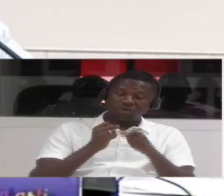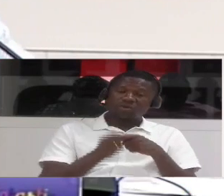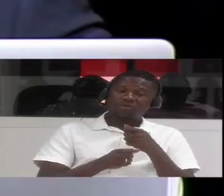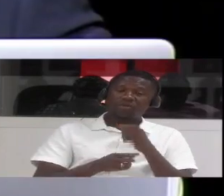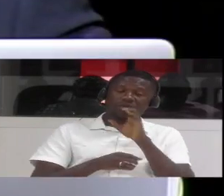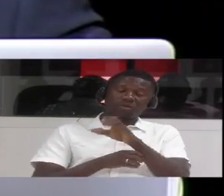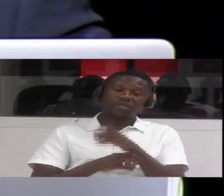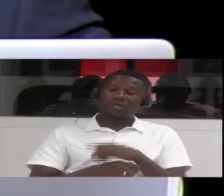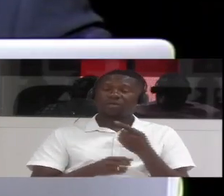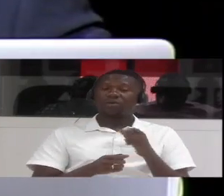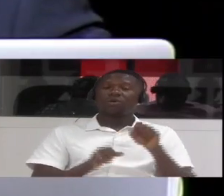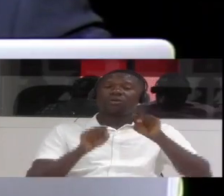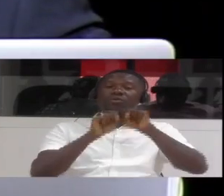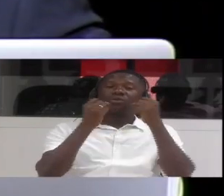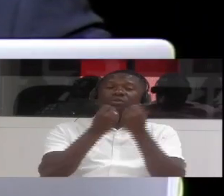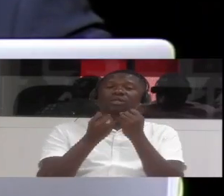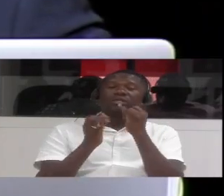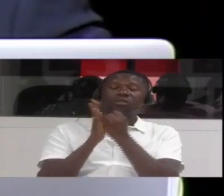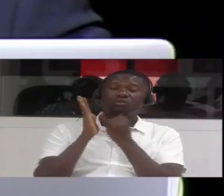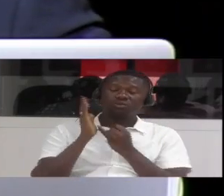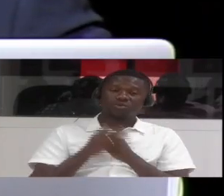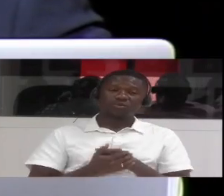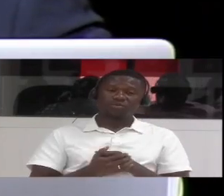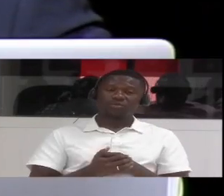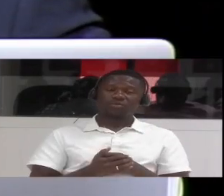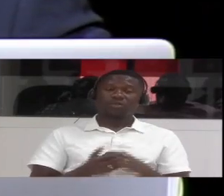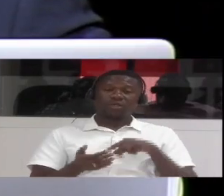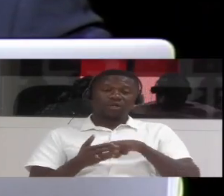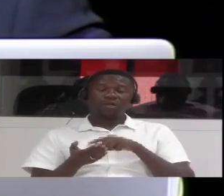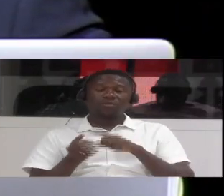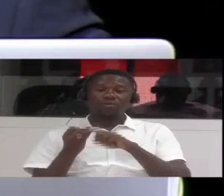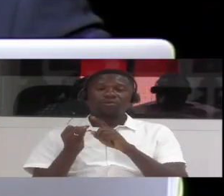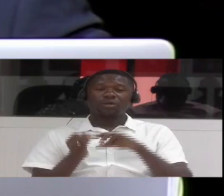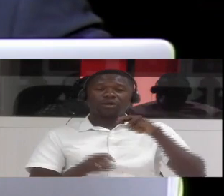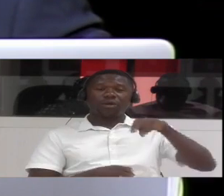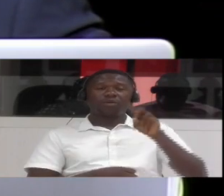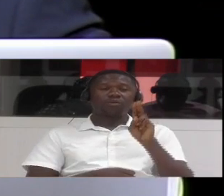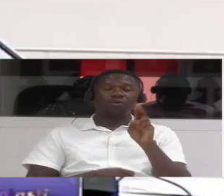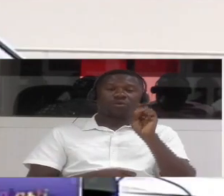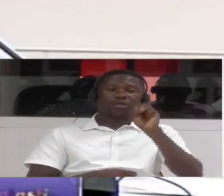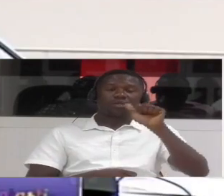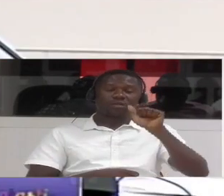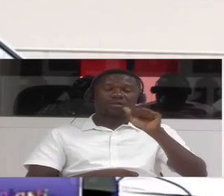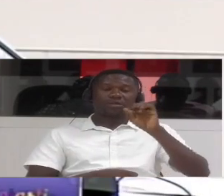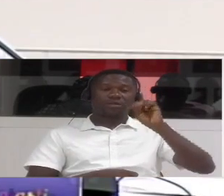Musa Sedikan, the Independent. Okay. So